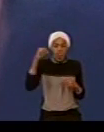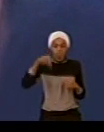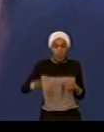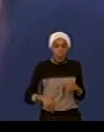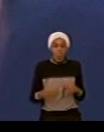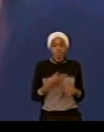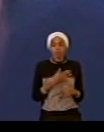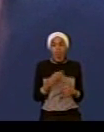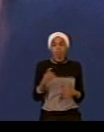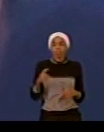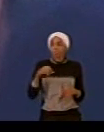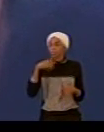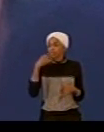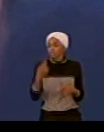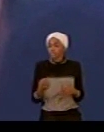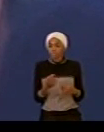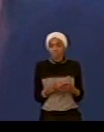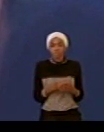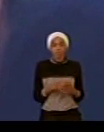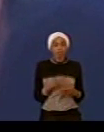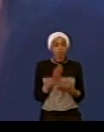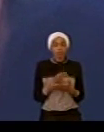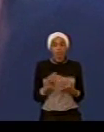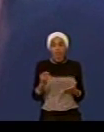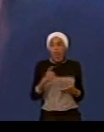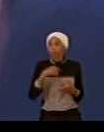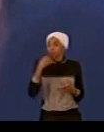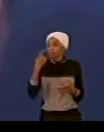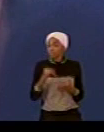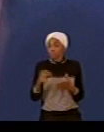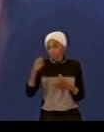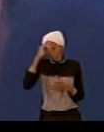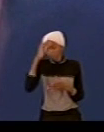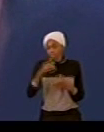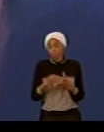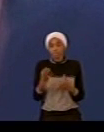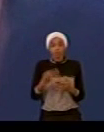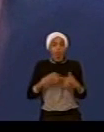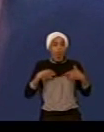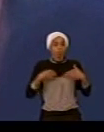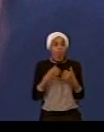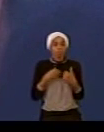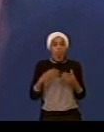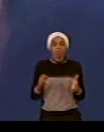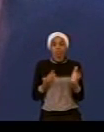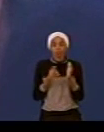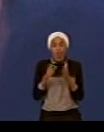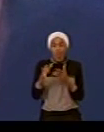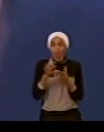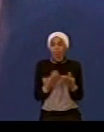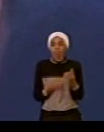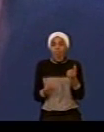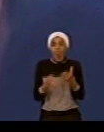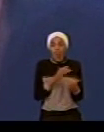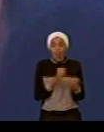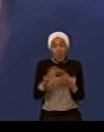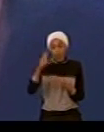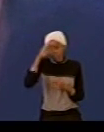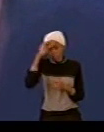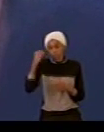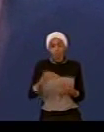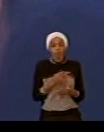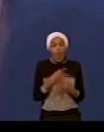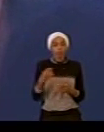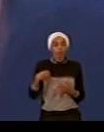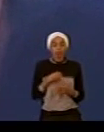will say, Some evil beast hath devoured him, and we shall see what will become of his dreams. And Reuben heard